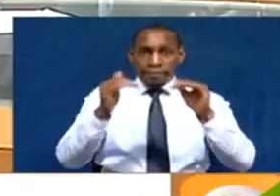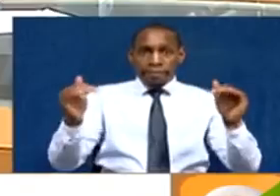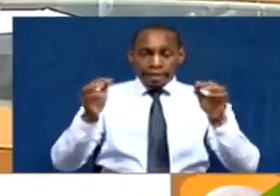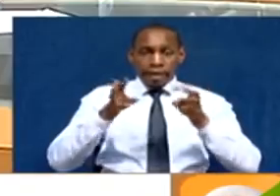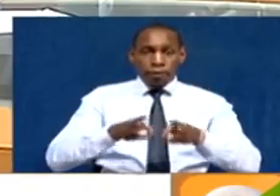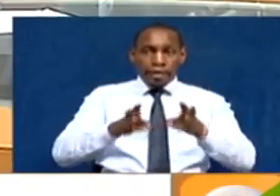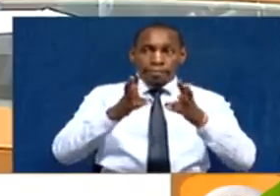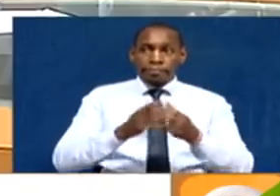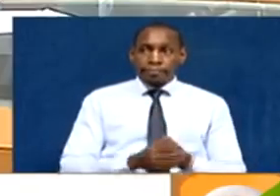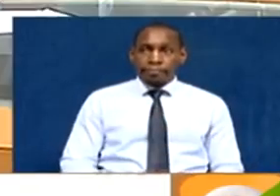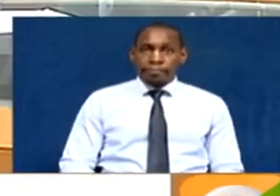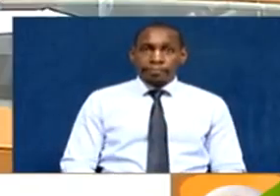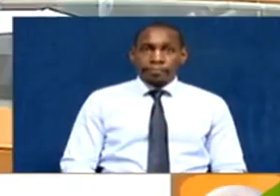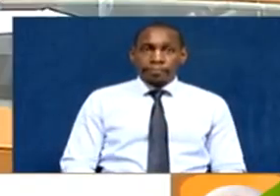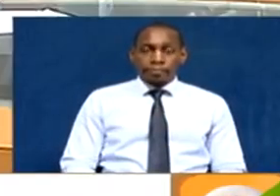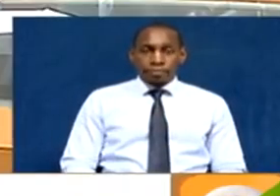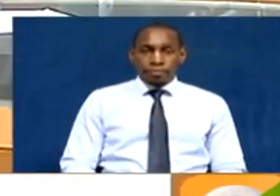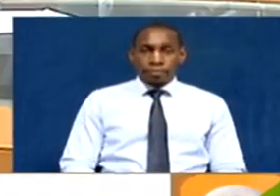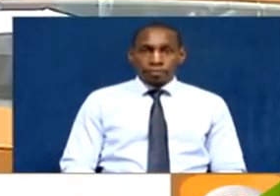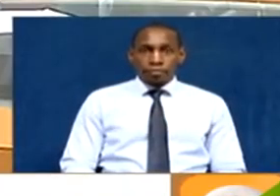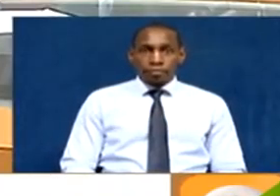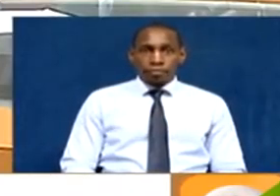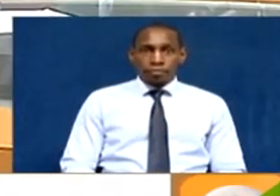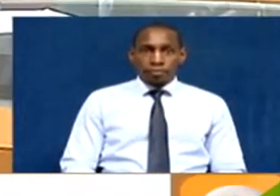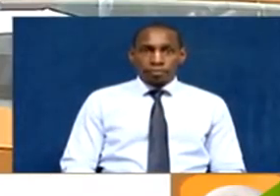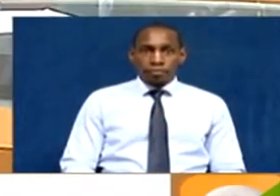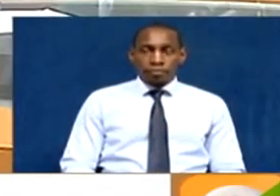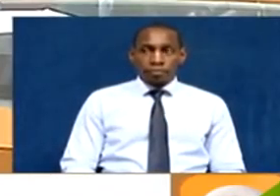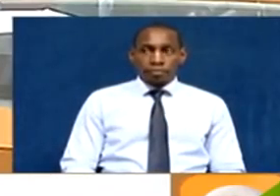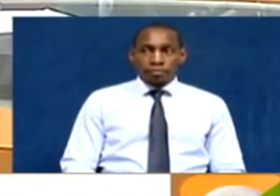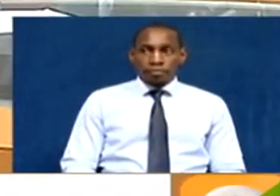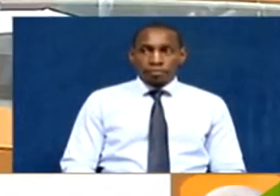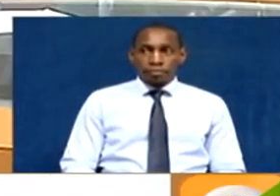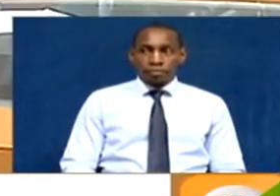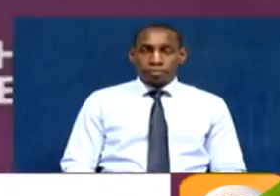fair manner. Let's get more from our very own Francis Gashuri.